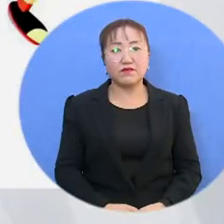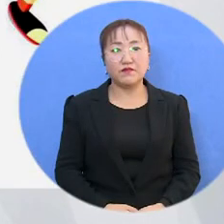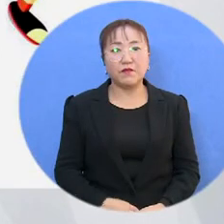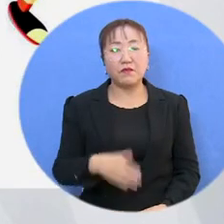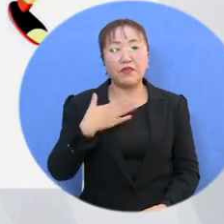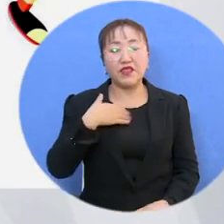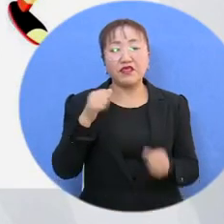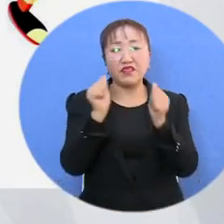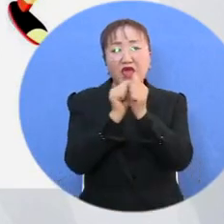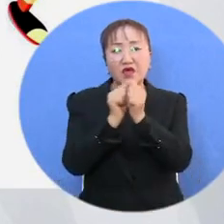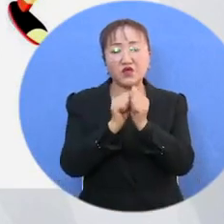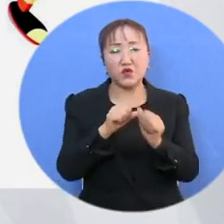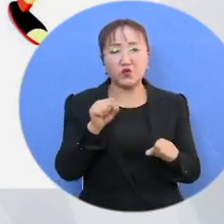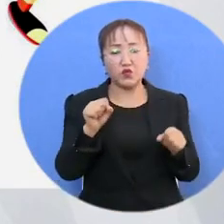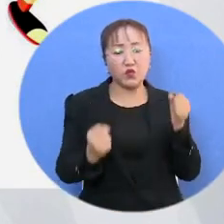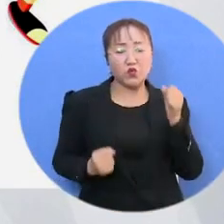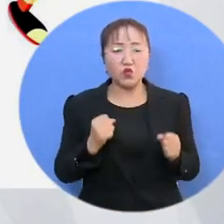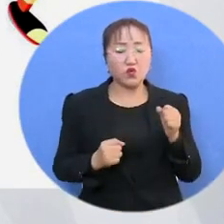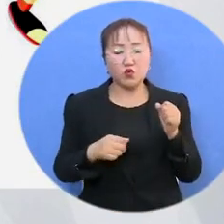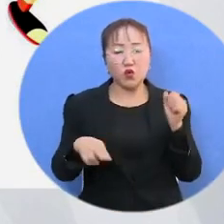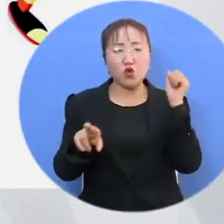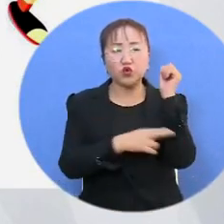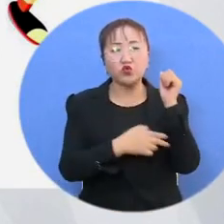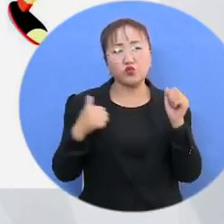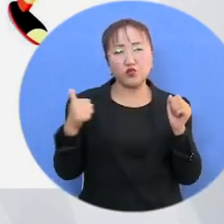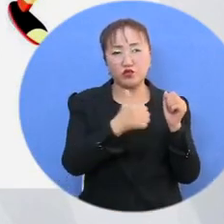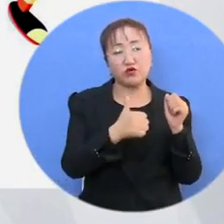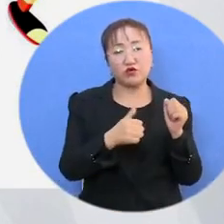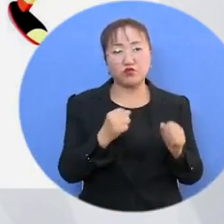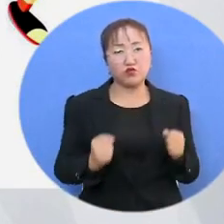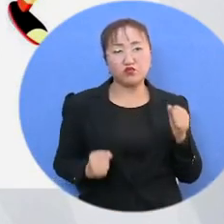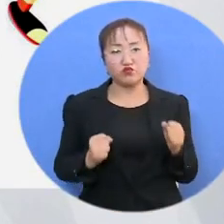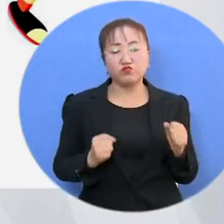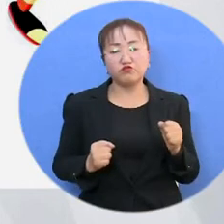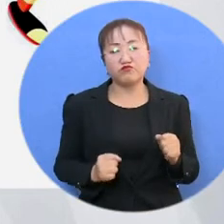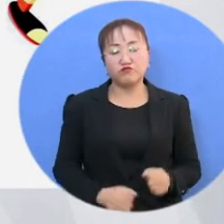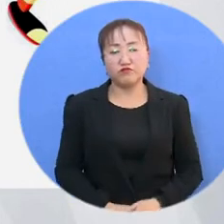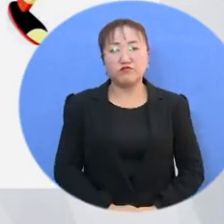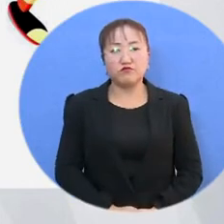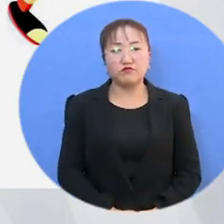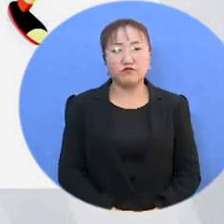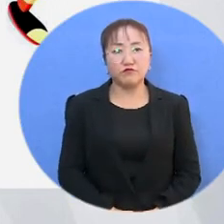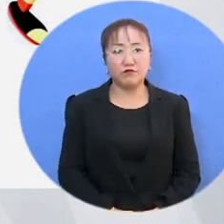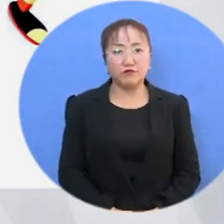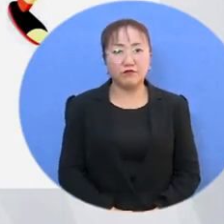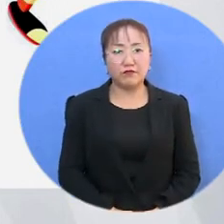friends run every day. My friends run every day.